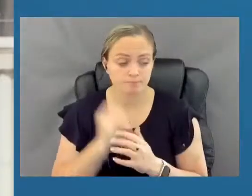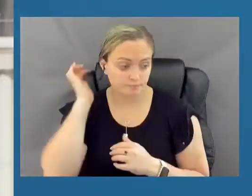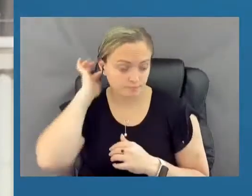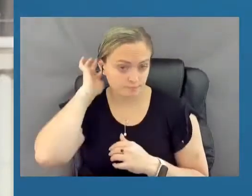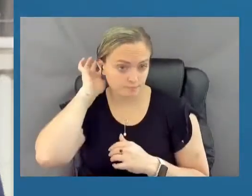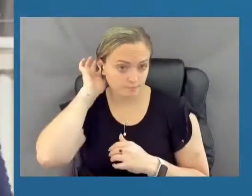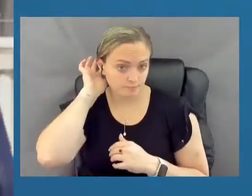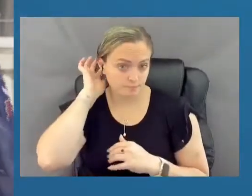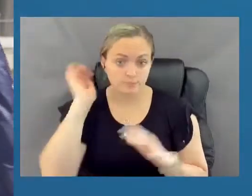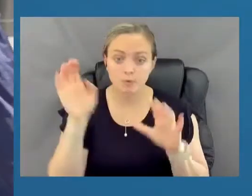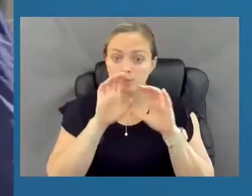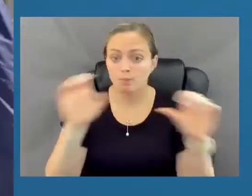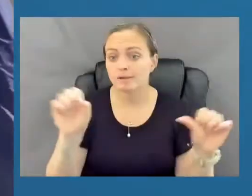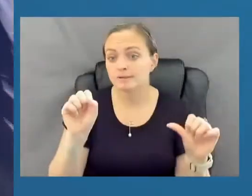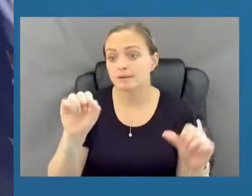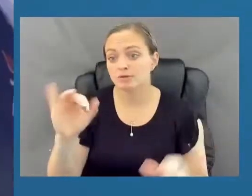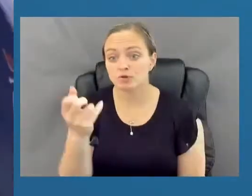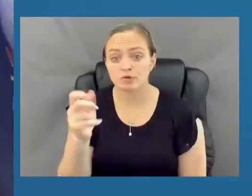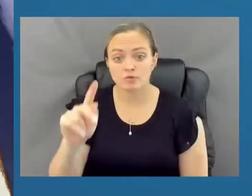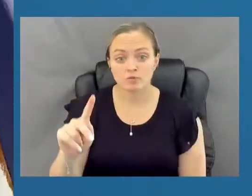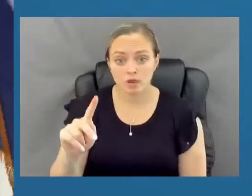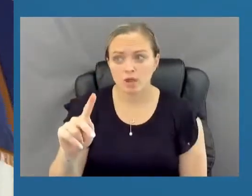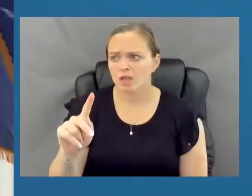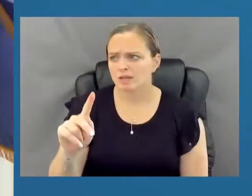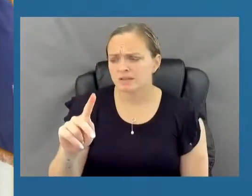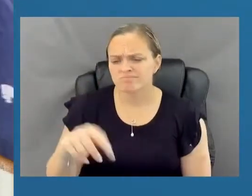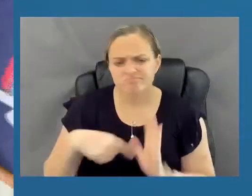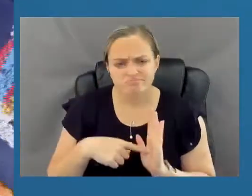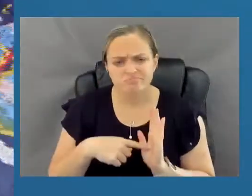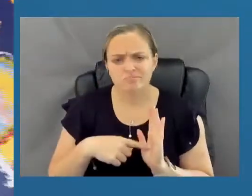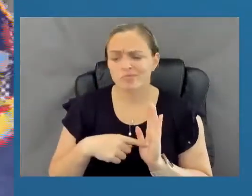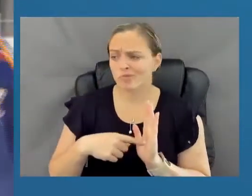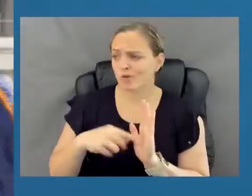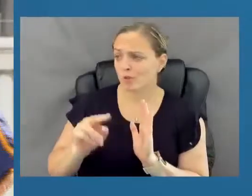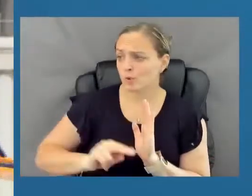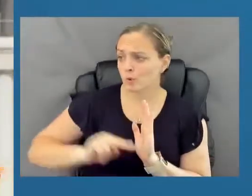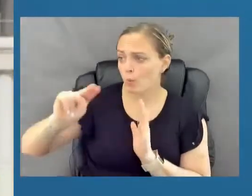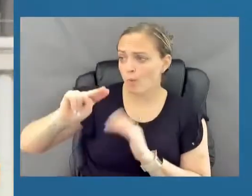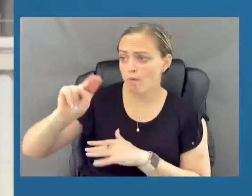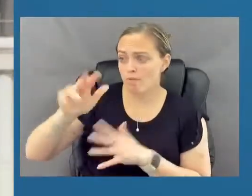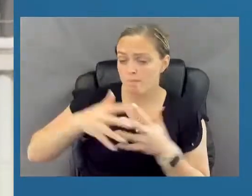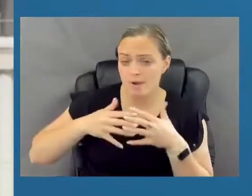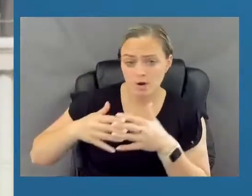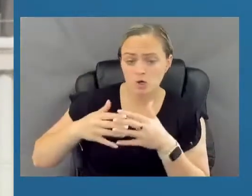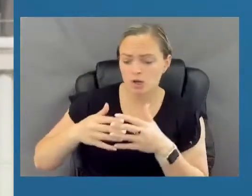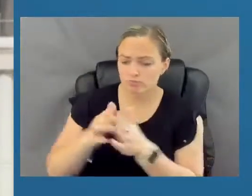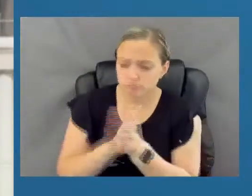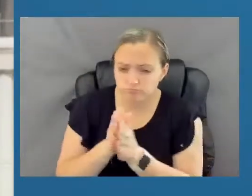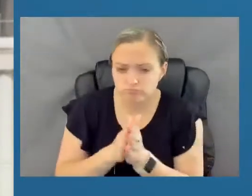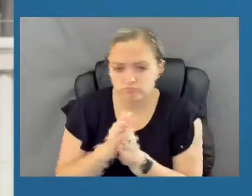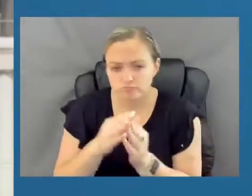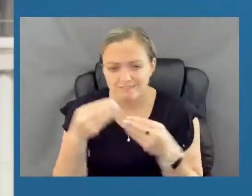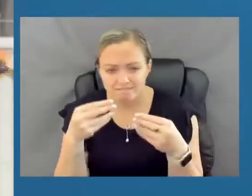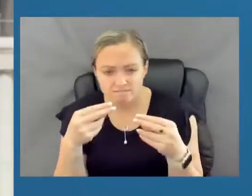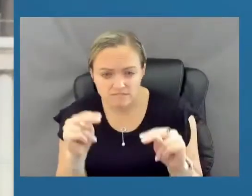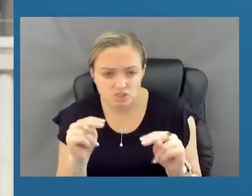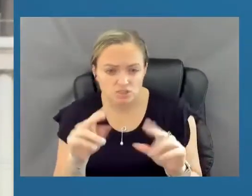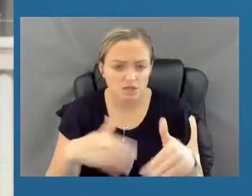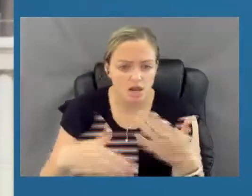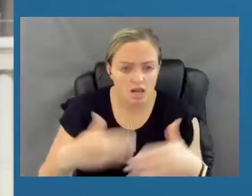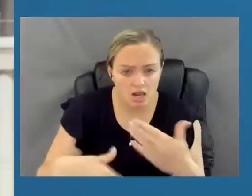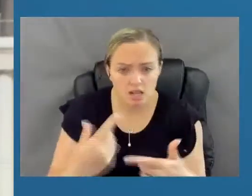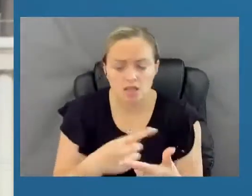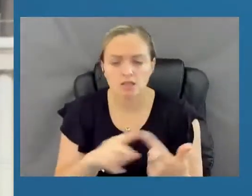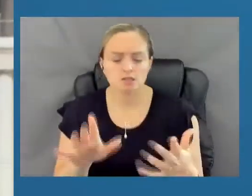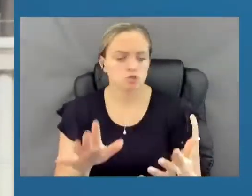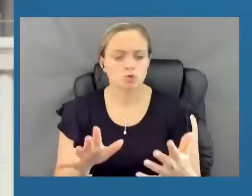Kennedy called it an example to the world of North American efficiency and determination. I think he's right about that. And it's that same